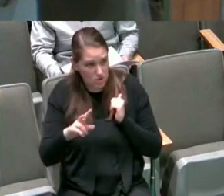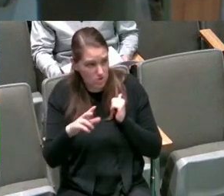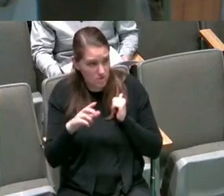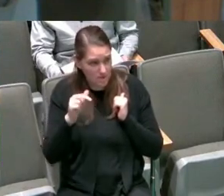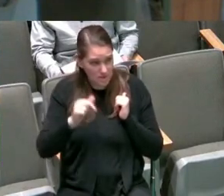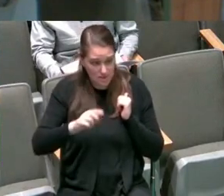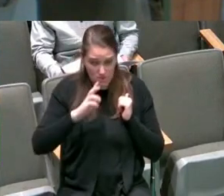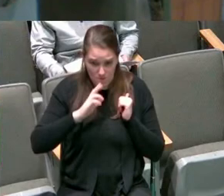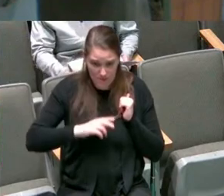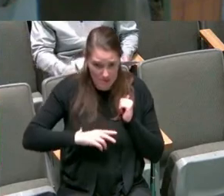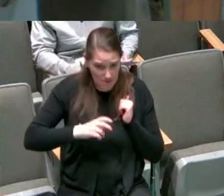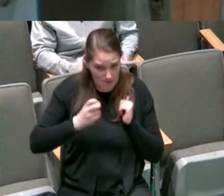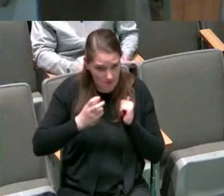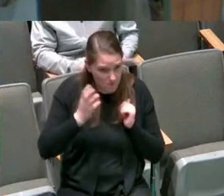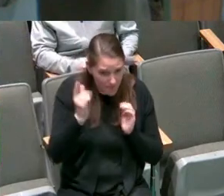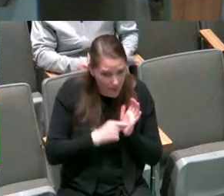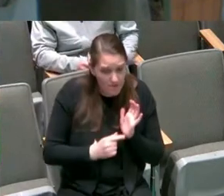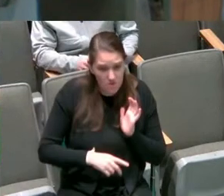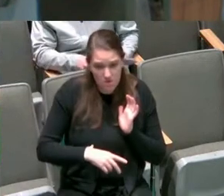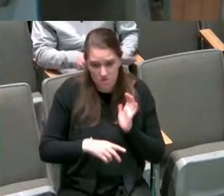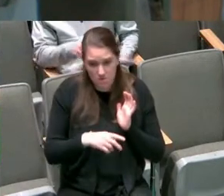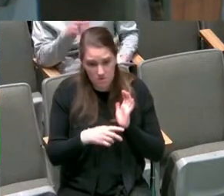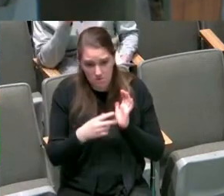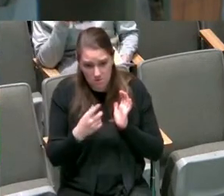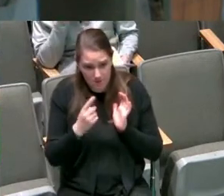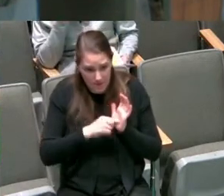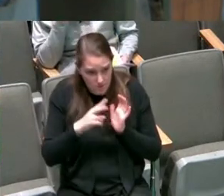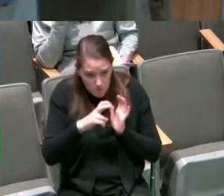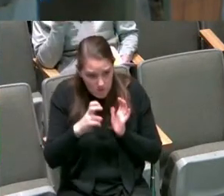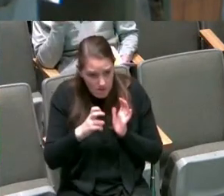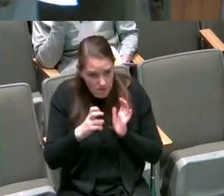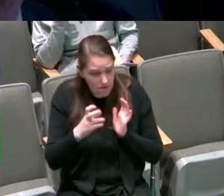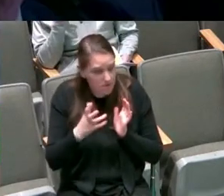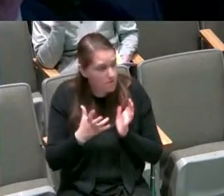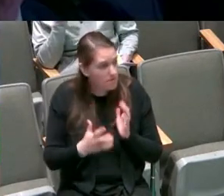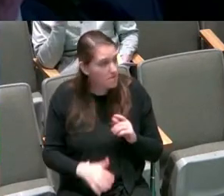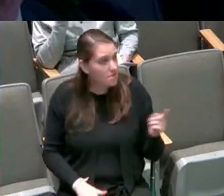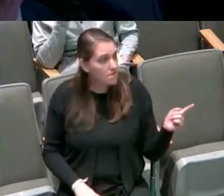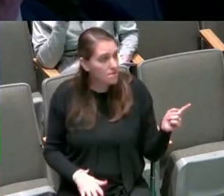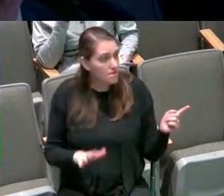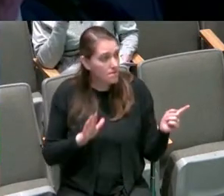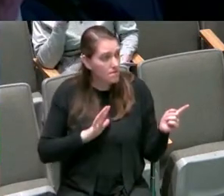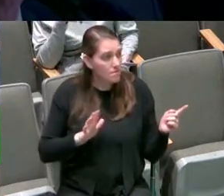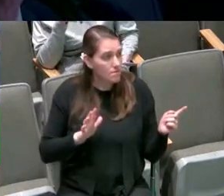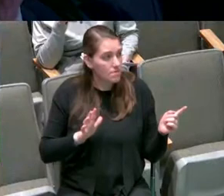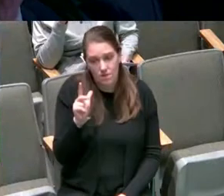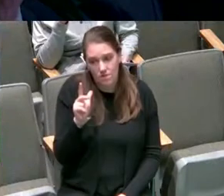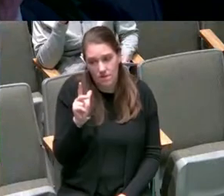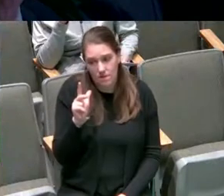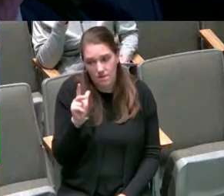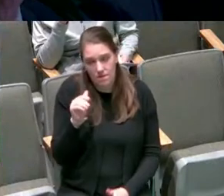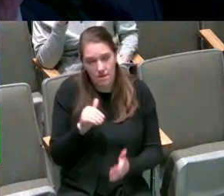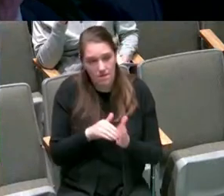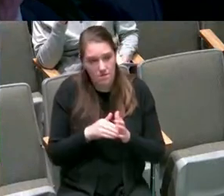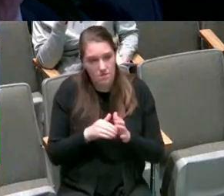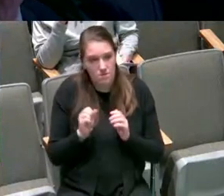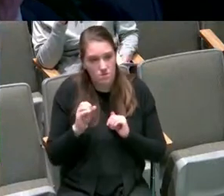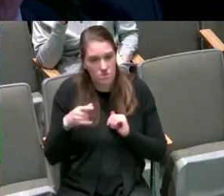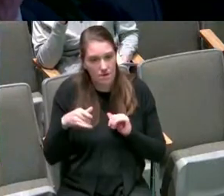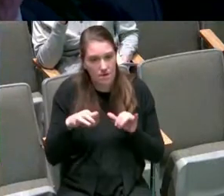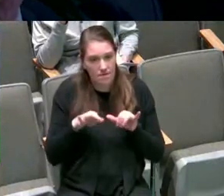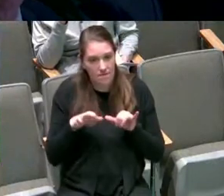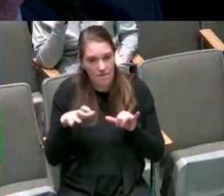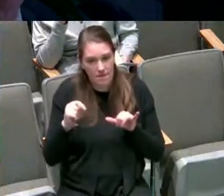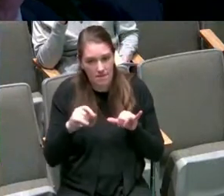thousand twelve hundred how far are we trying to build this out uh it's approximately 23 000 square feet Edition